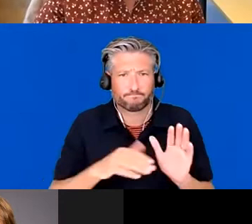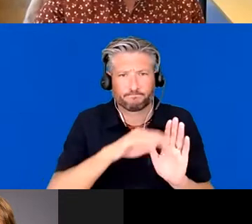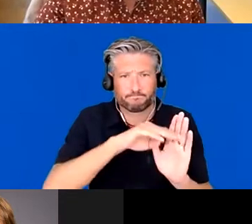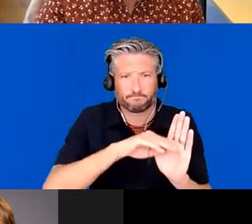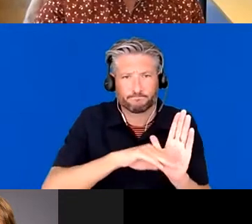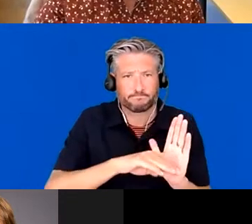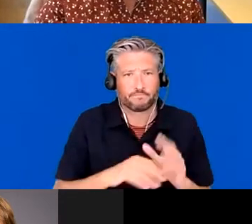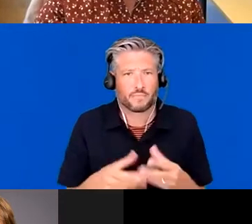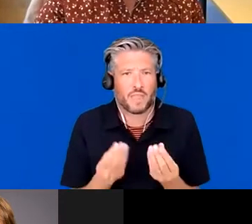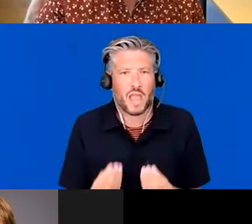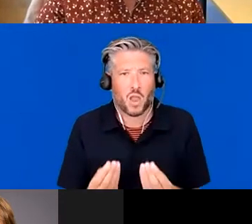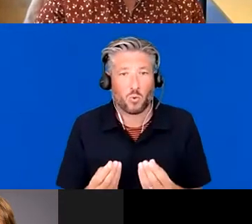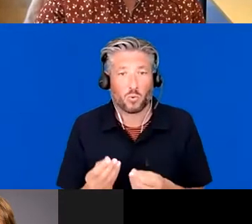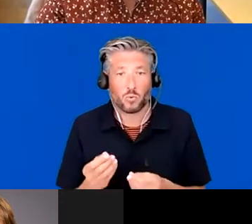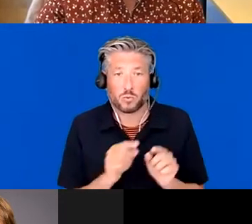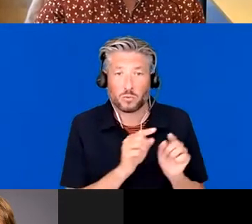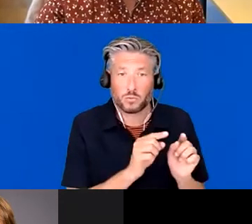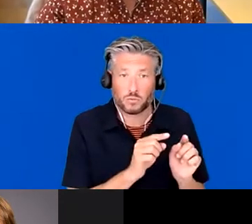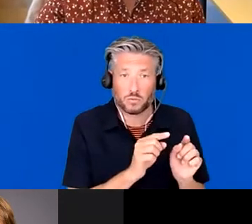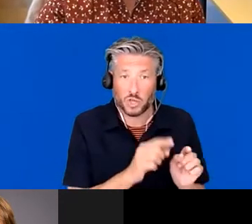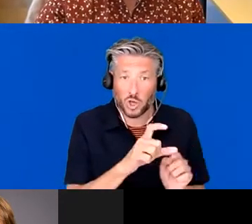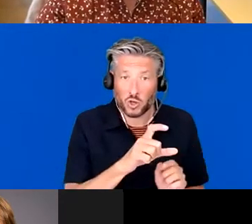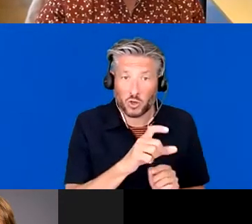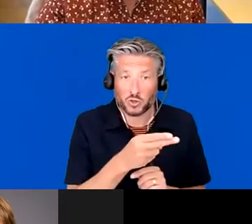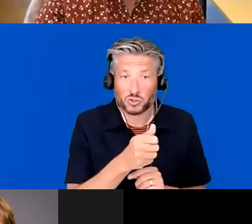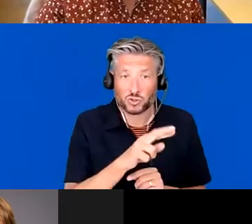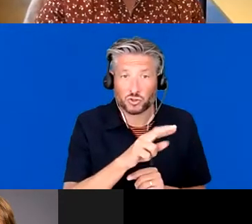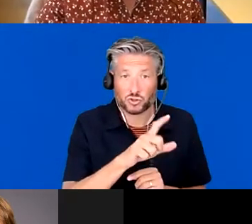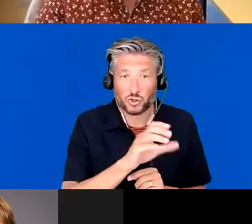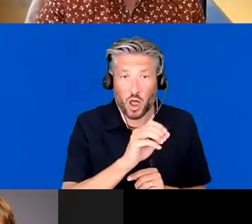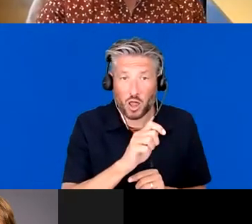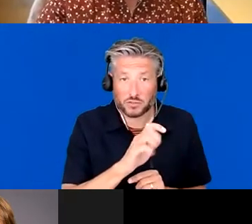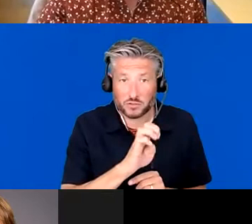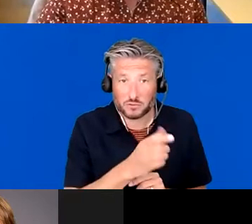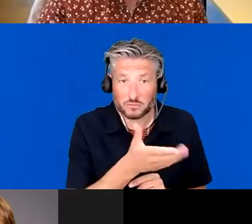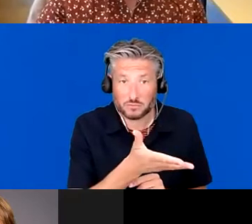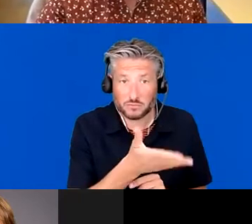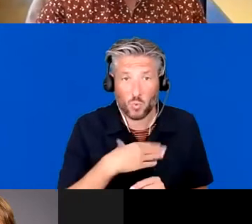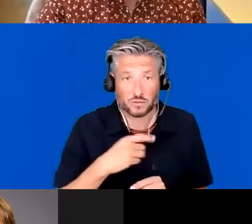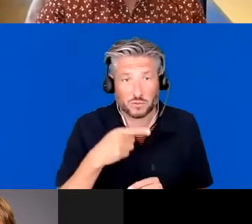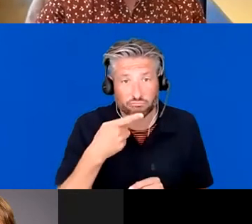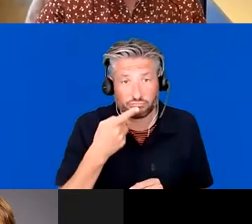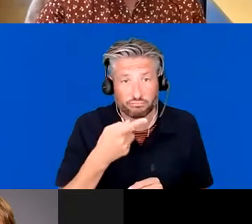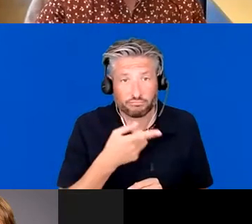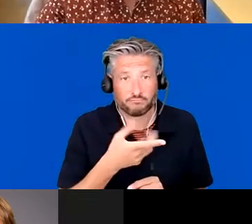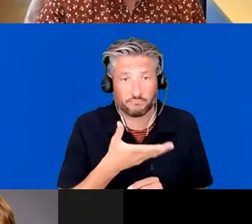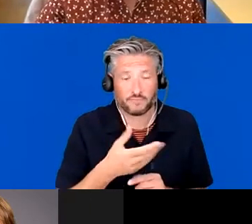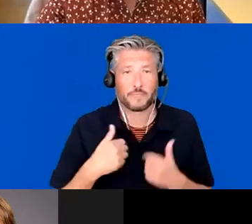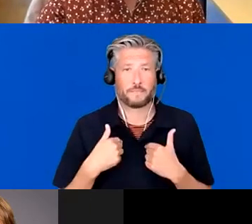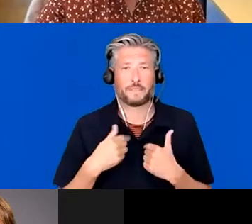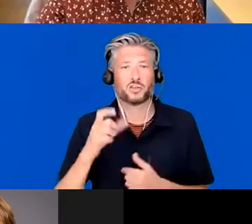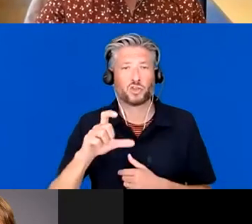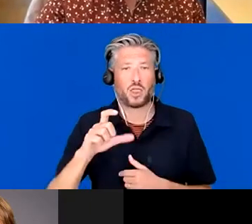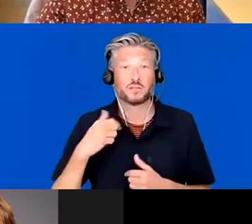Oh, you want to say something else, Charlotte, about that, recording versus live sessions? Well, as I said, we recorded all